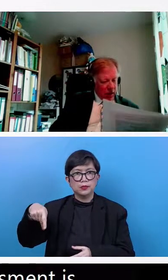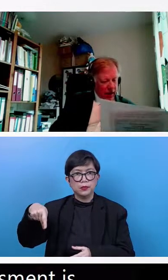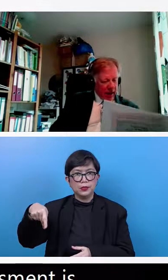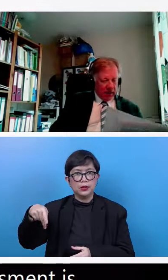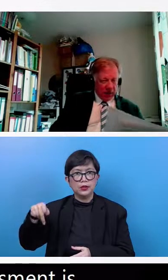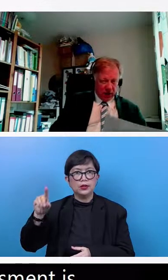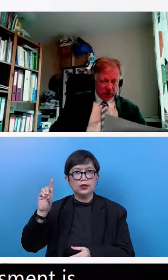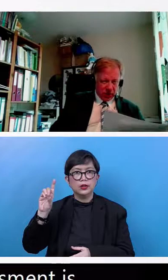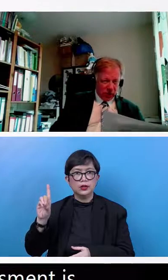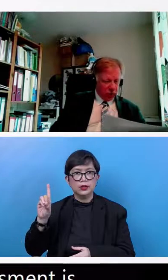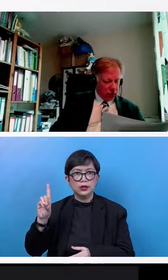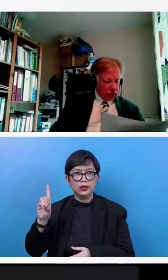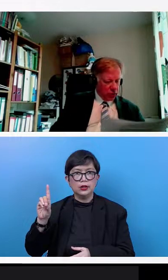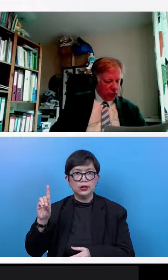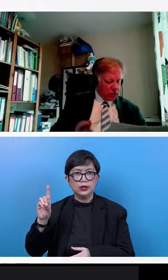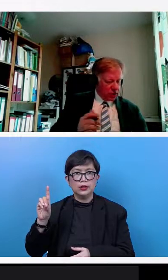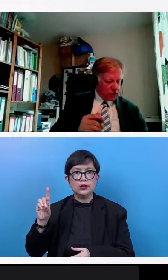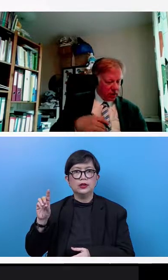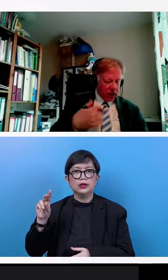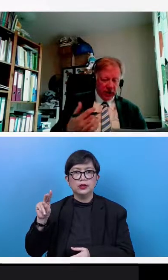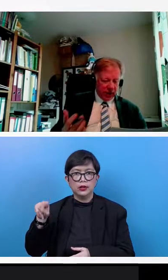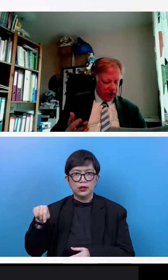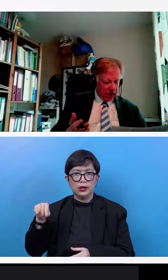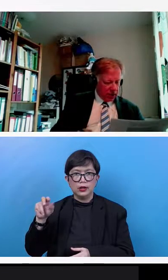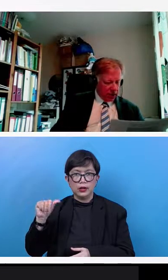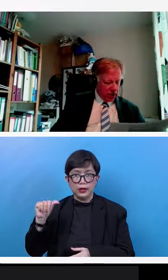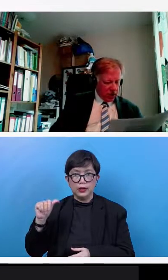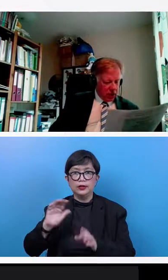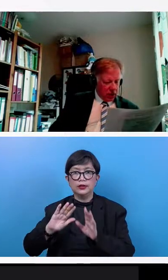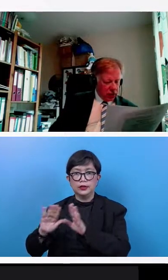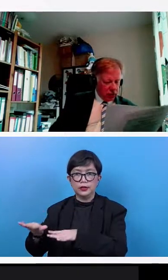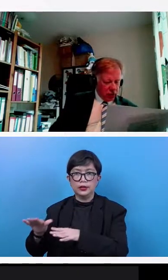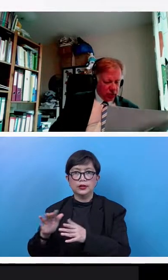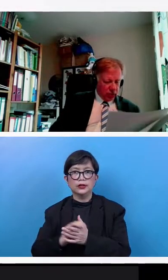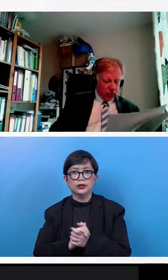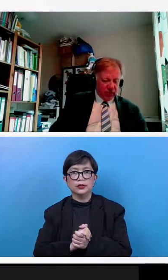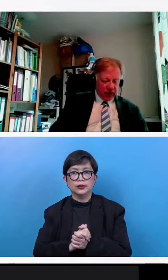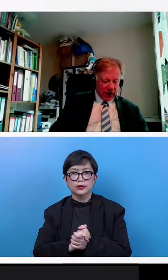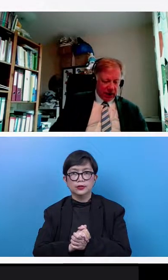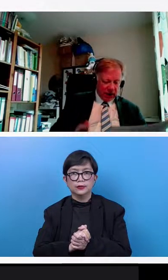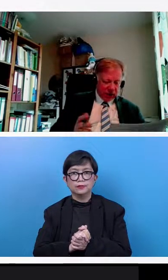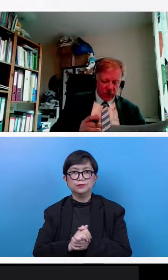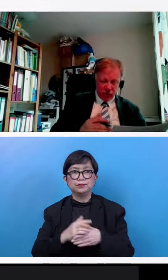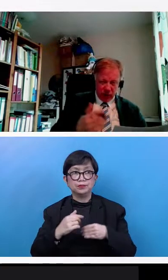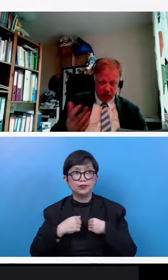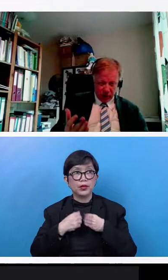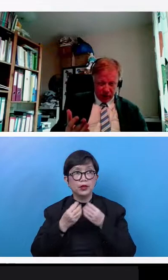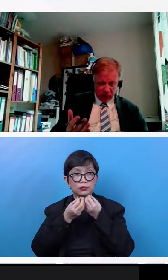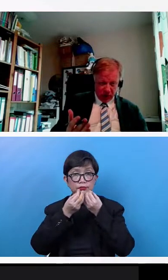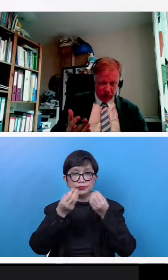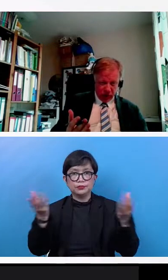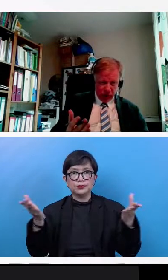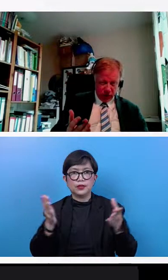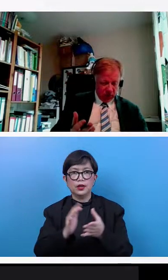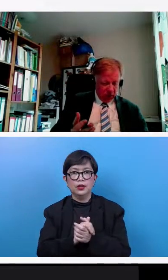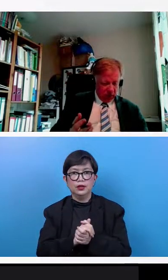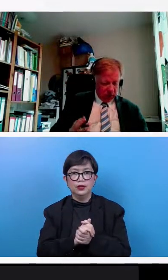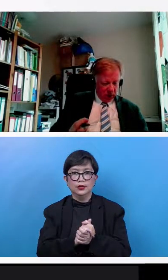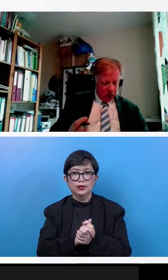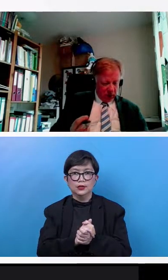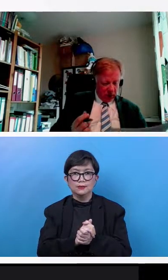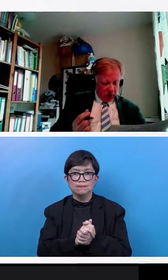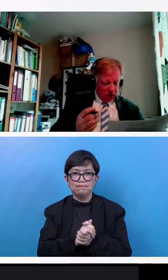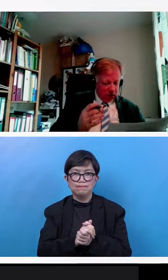Lastly, we could also use the current dynamics to also revitalize the tripartite partnership,